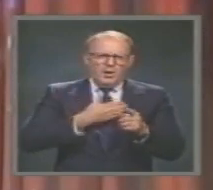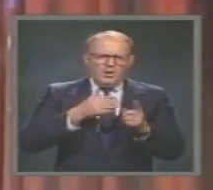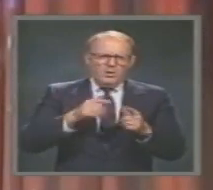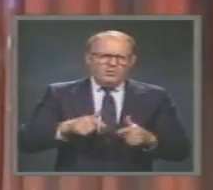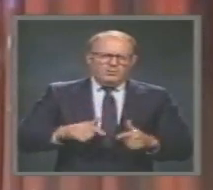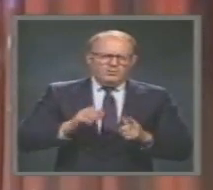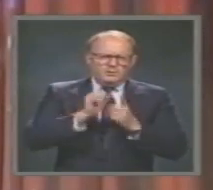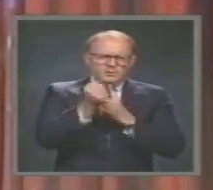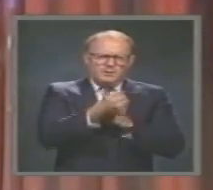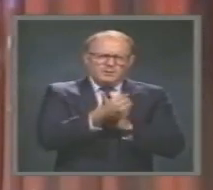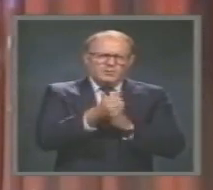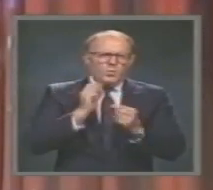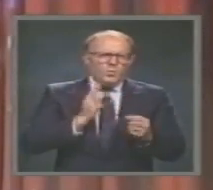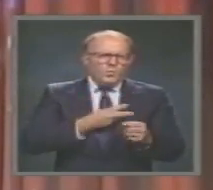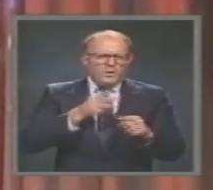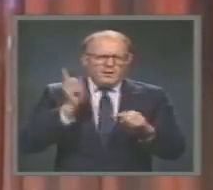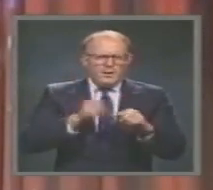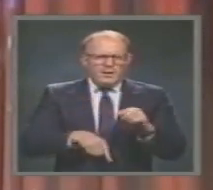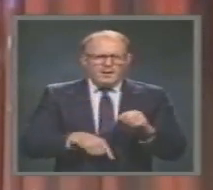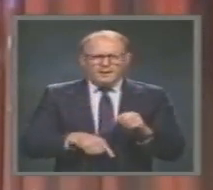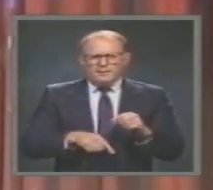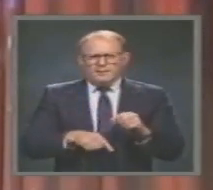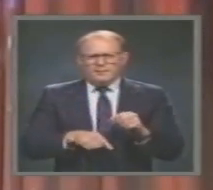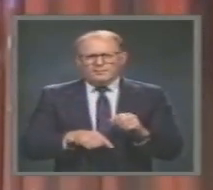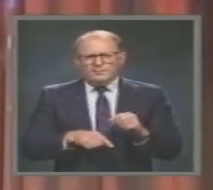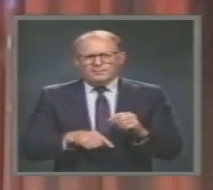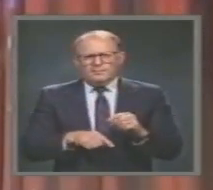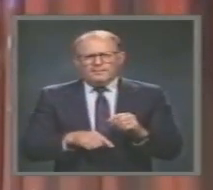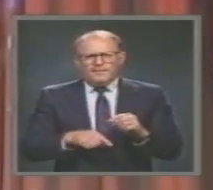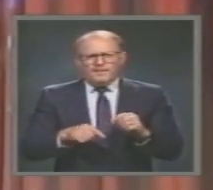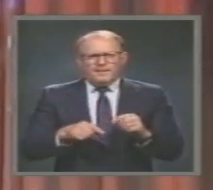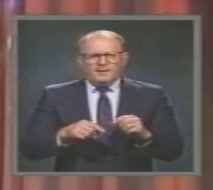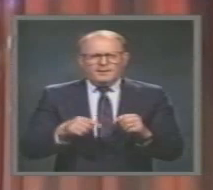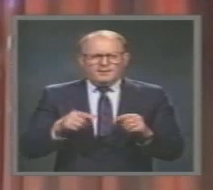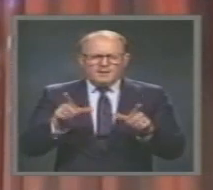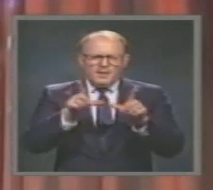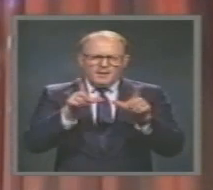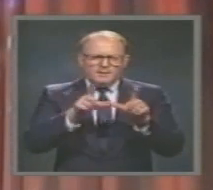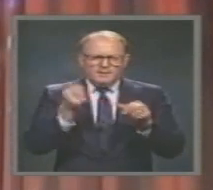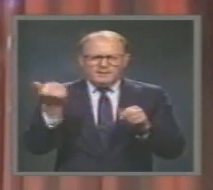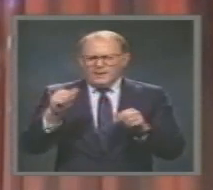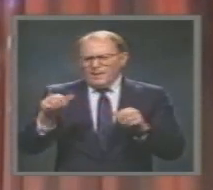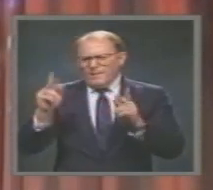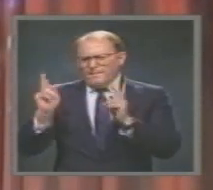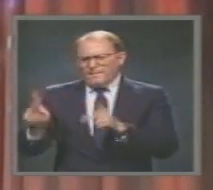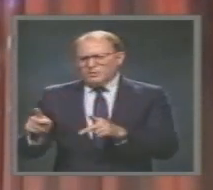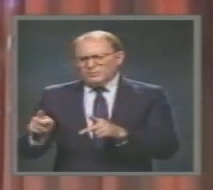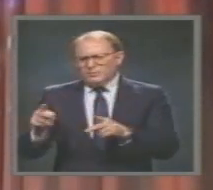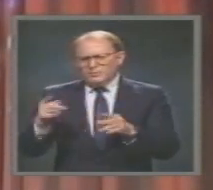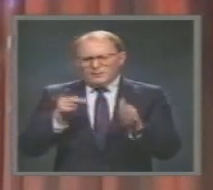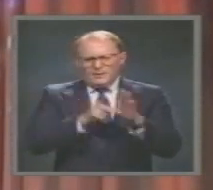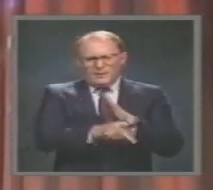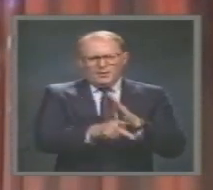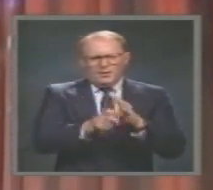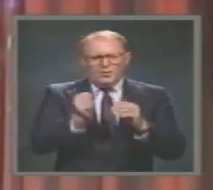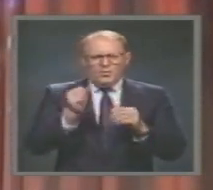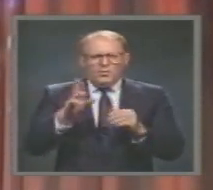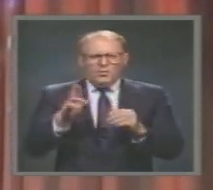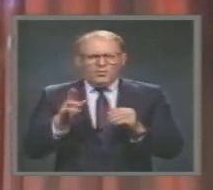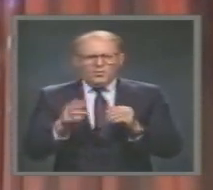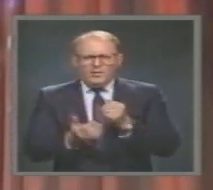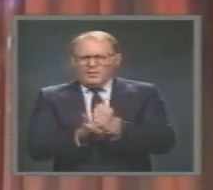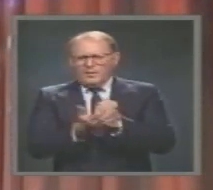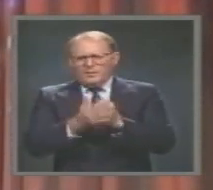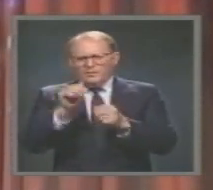simply cannot, we must not, license any person to kill or to assist in